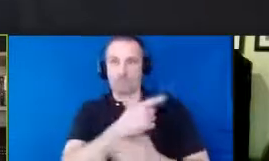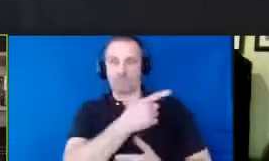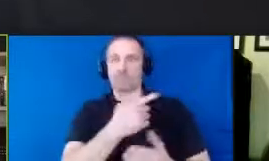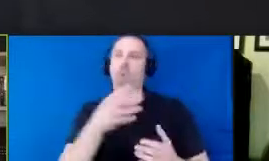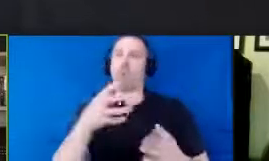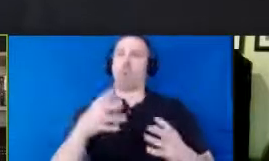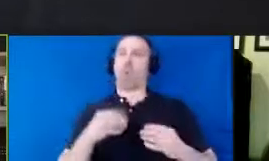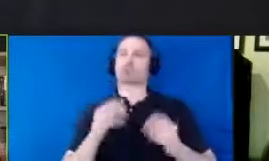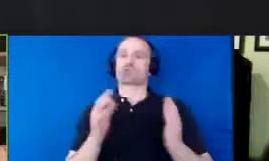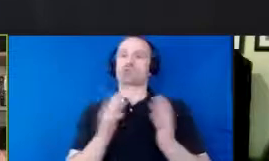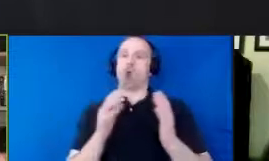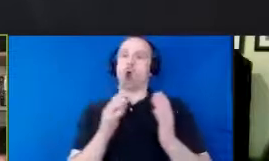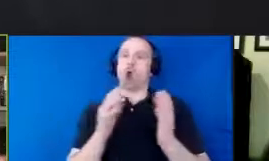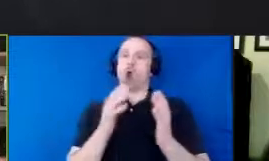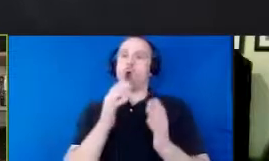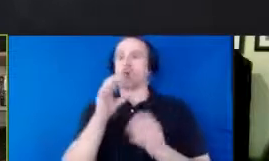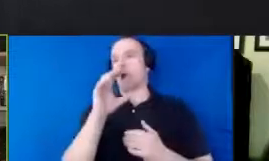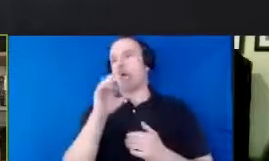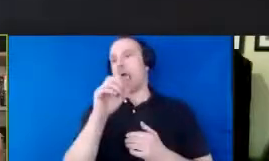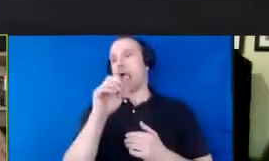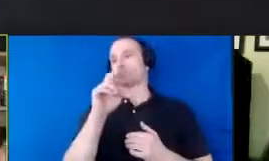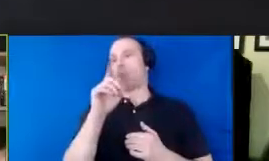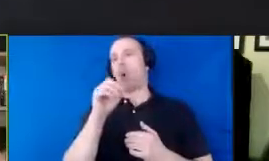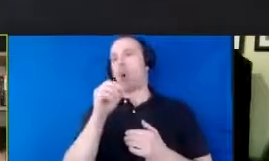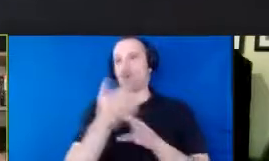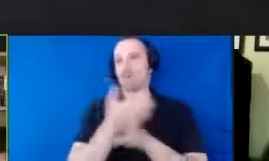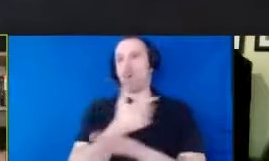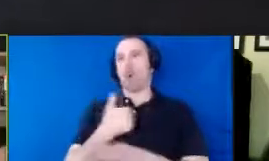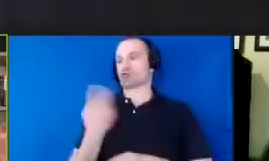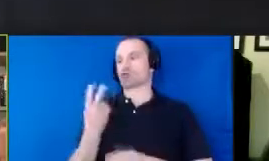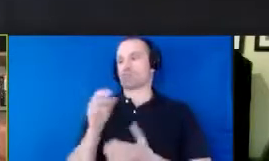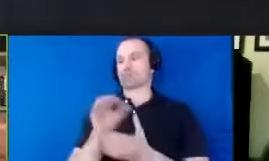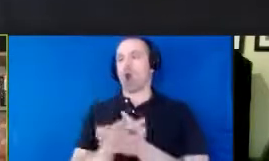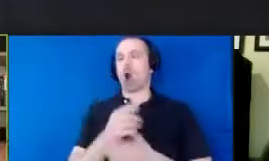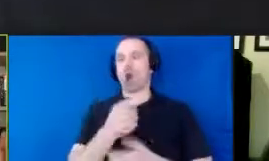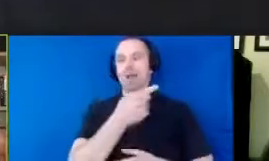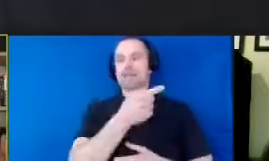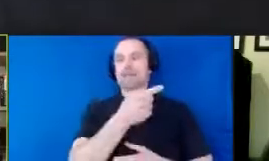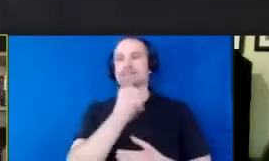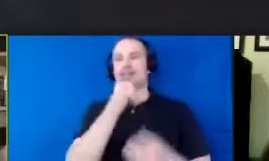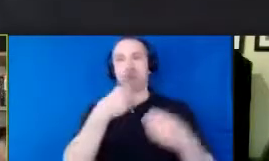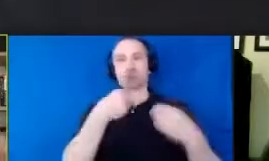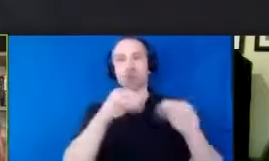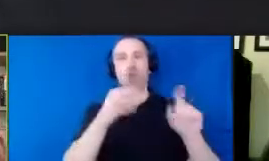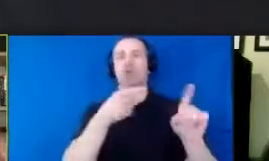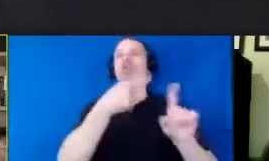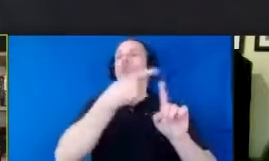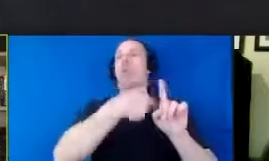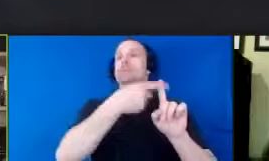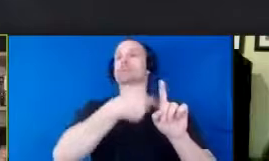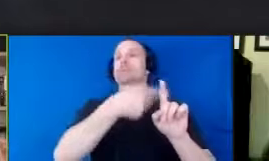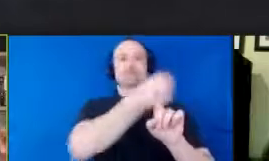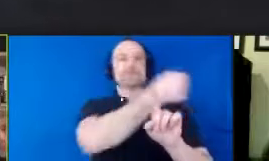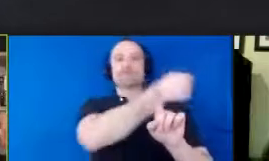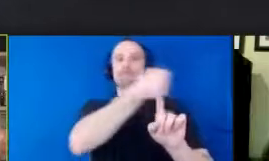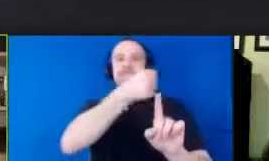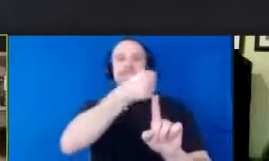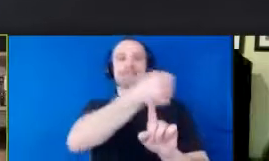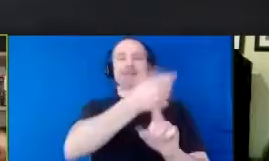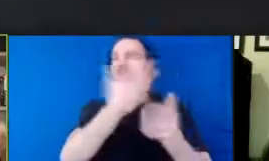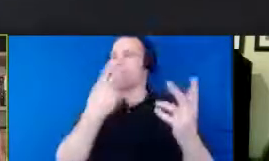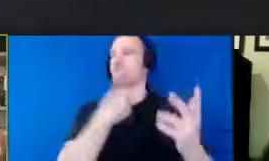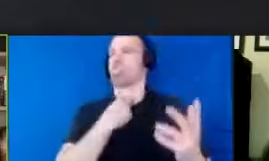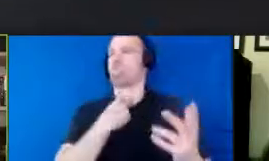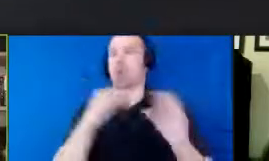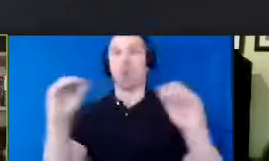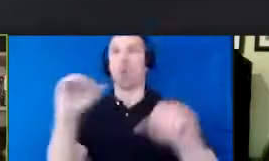before we got married, and she's got a renter in there who is hasn't been employed, but is able to apply